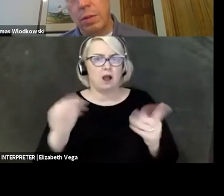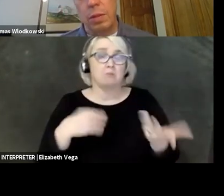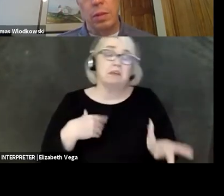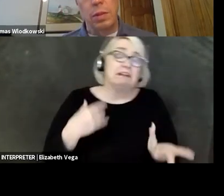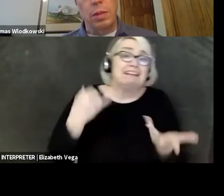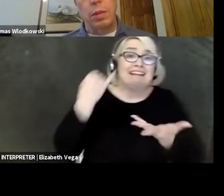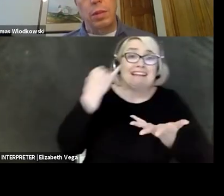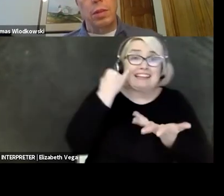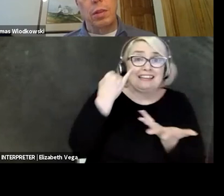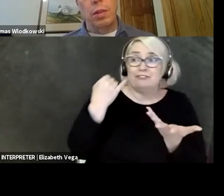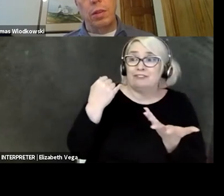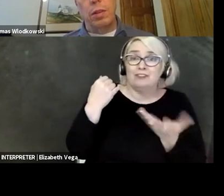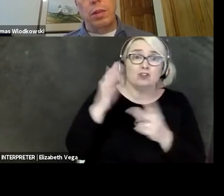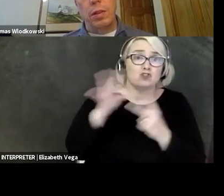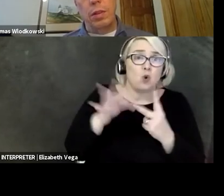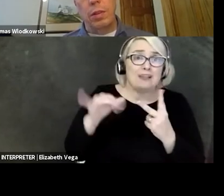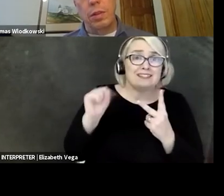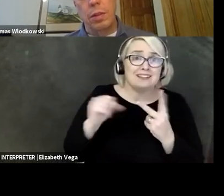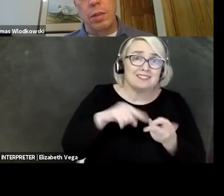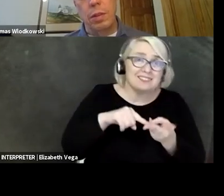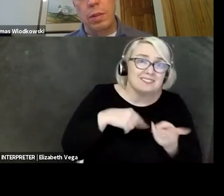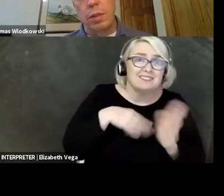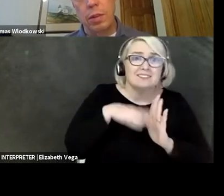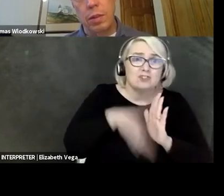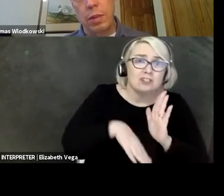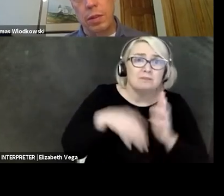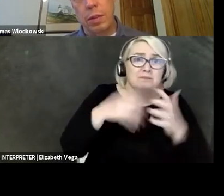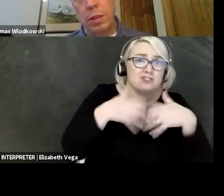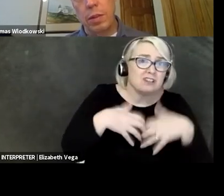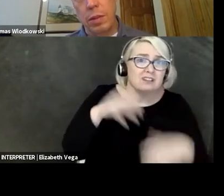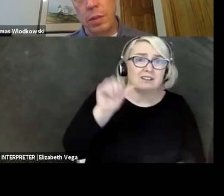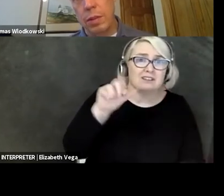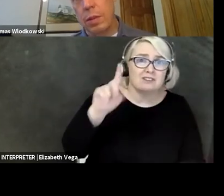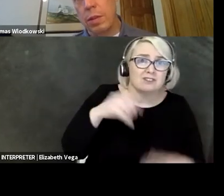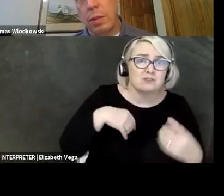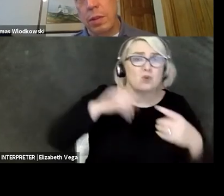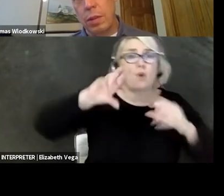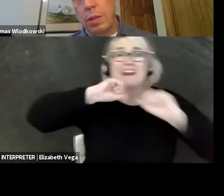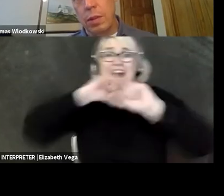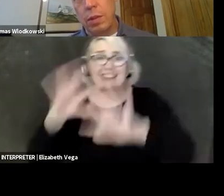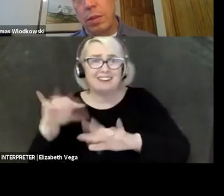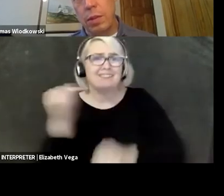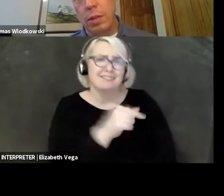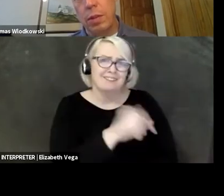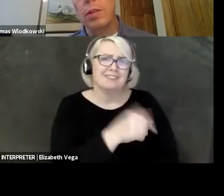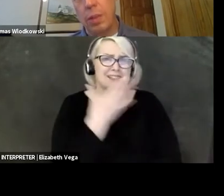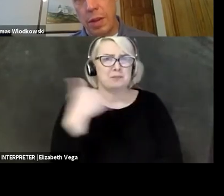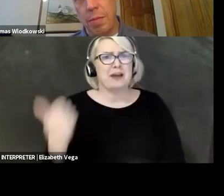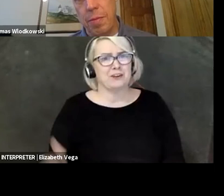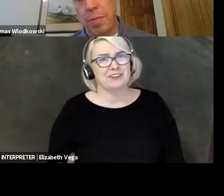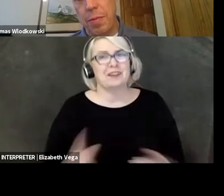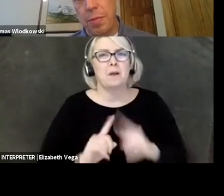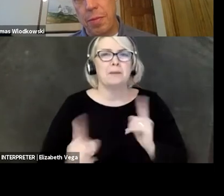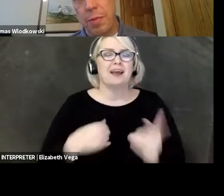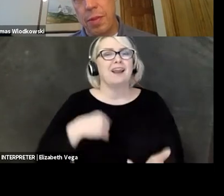naturally, why not have it? So there's a balancing act there. Probably what's going to take place over time as we move forward, I think, is what's going to